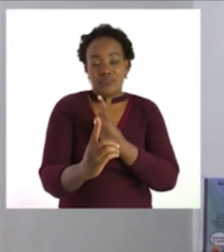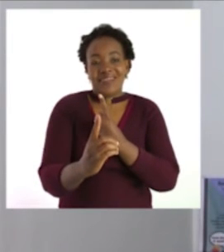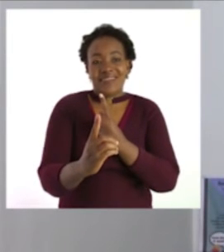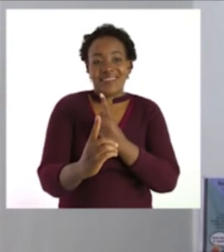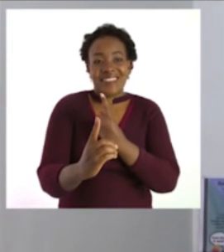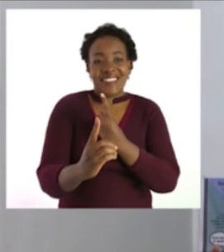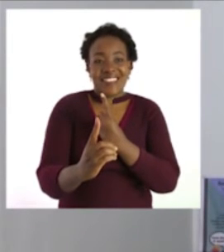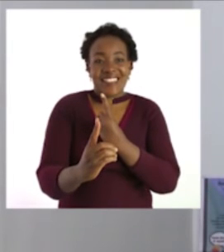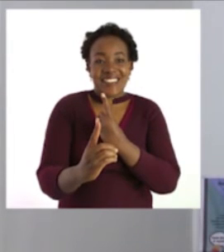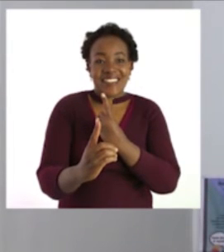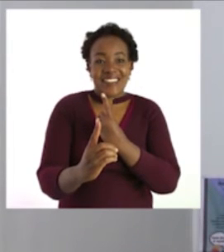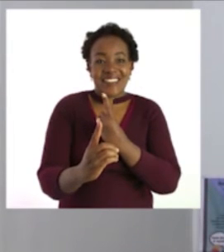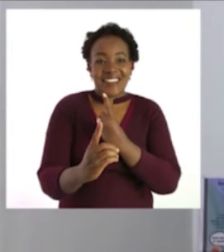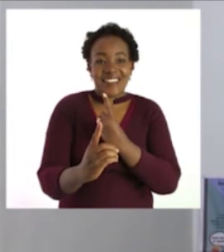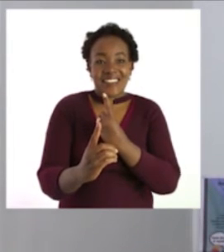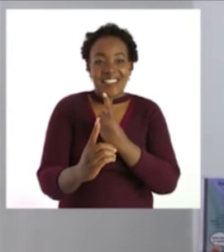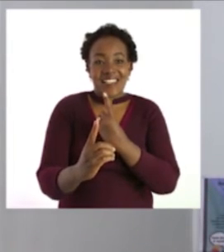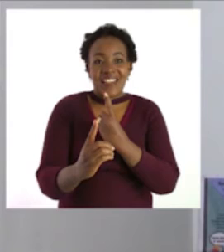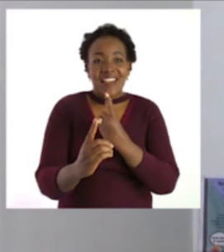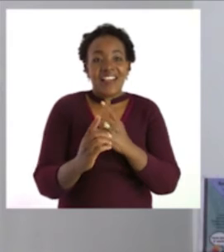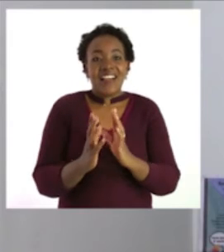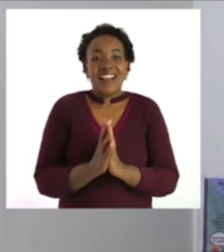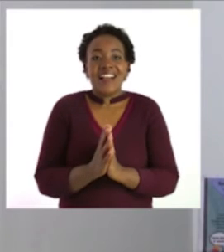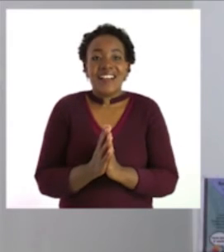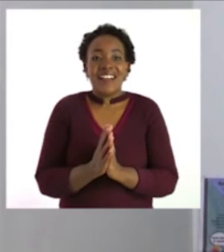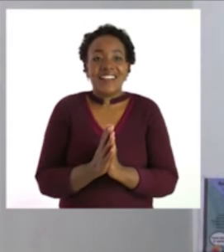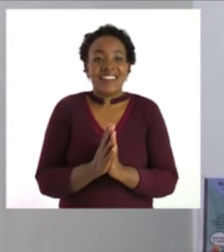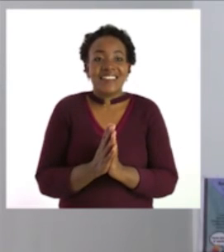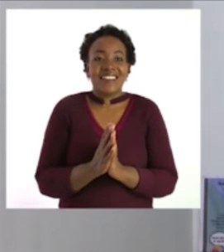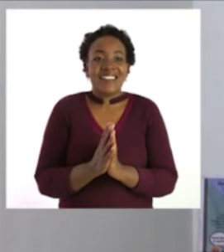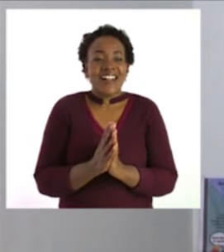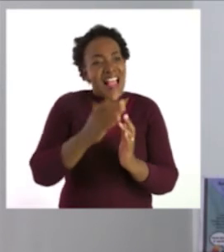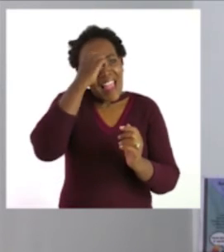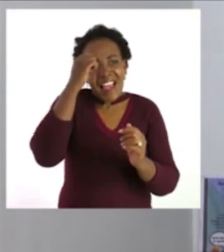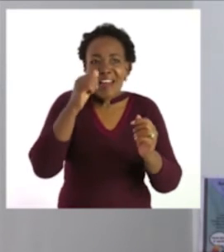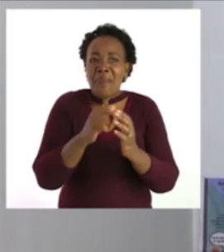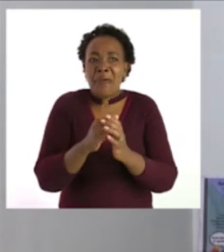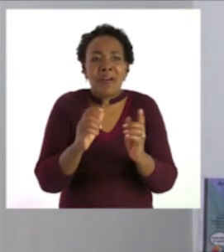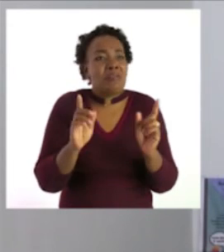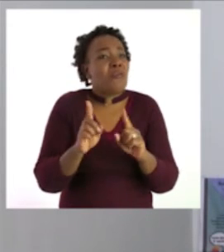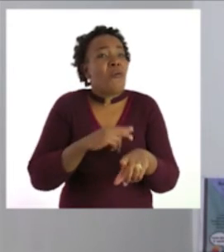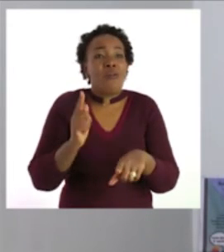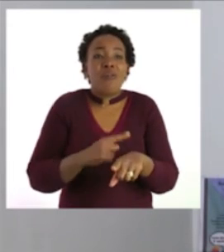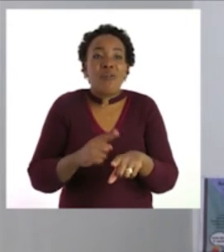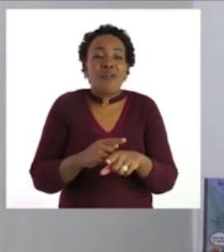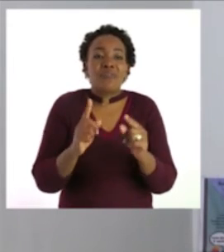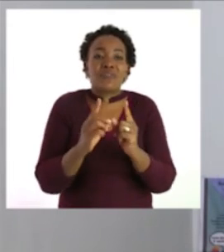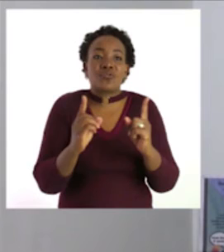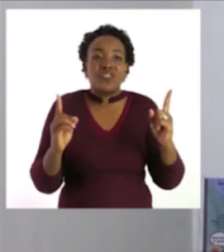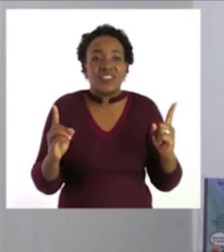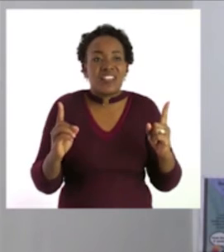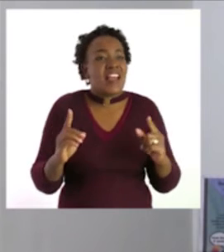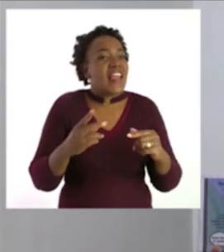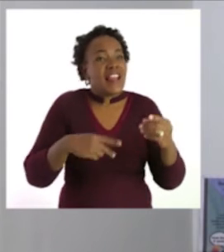we do it in front as well. Okay. Remember to social distance, and every time